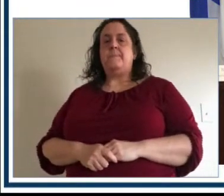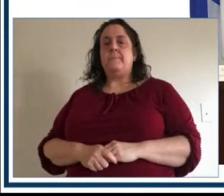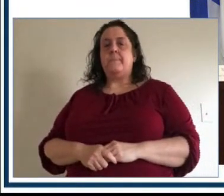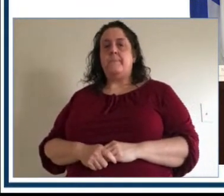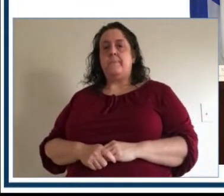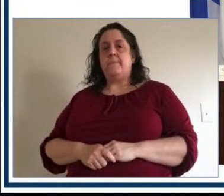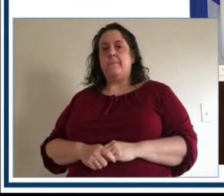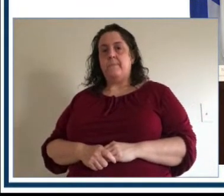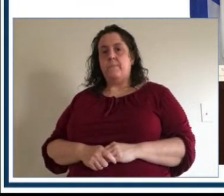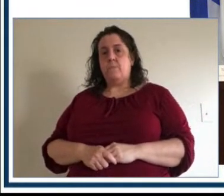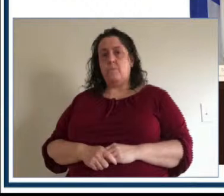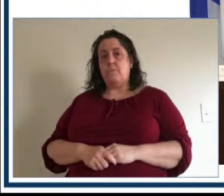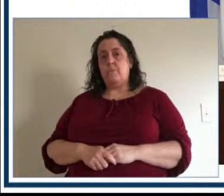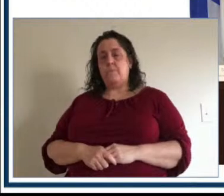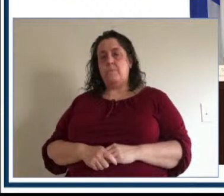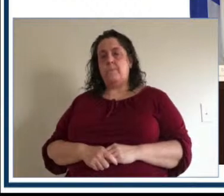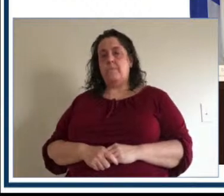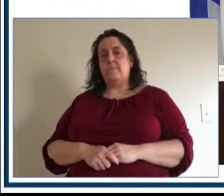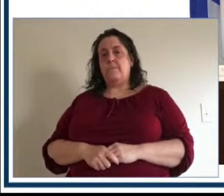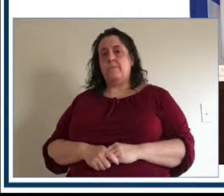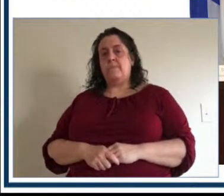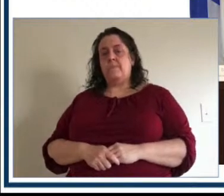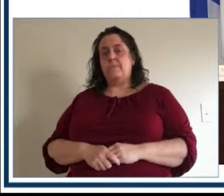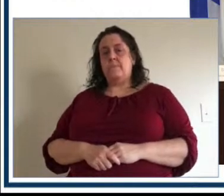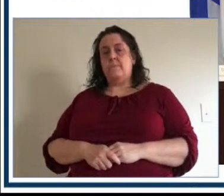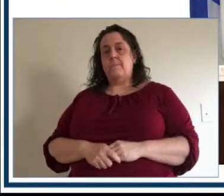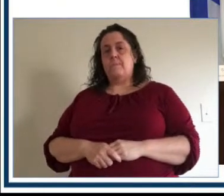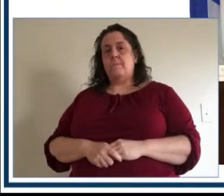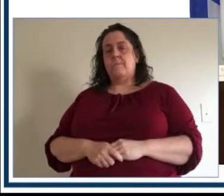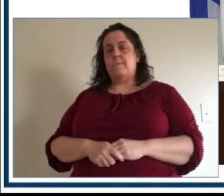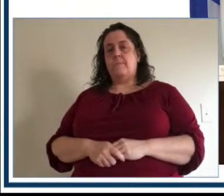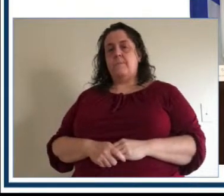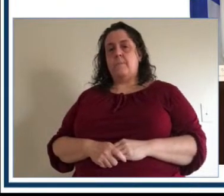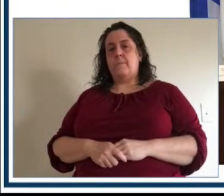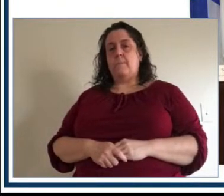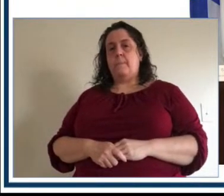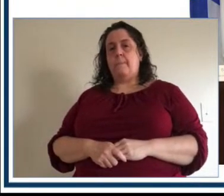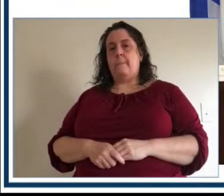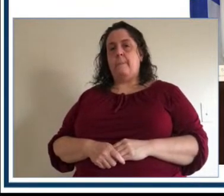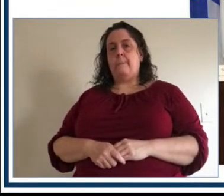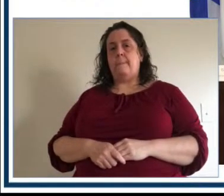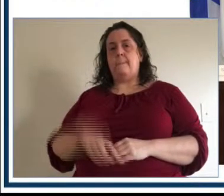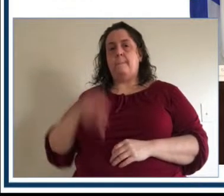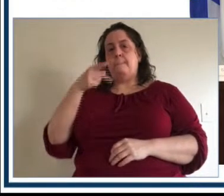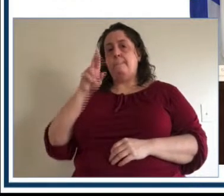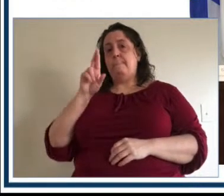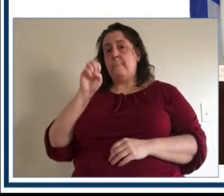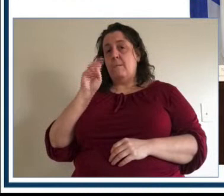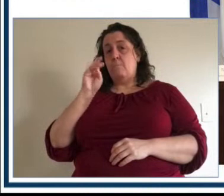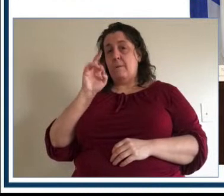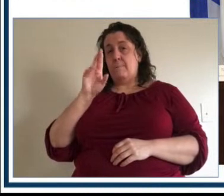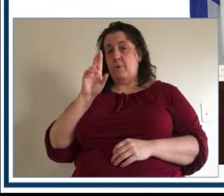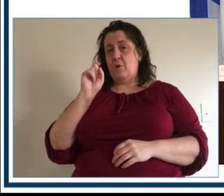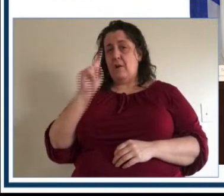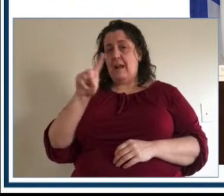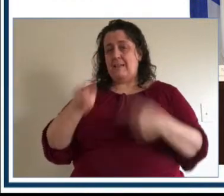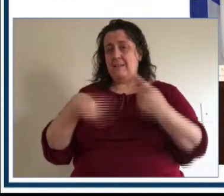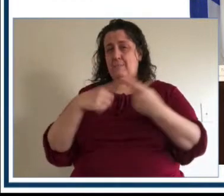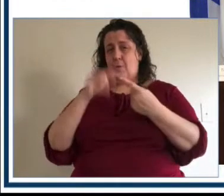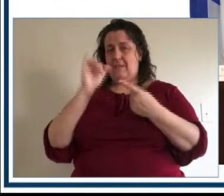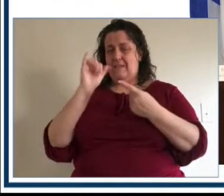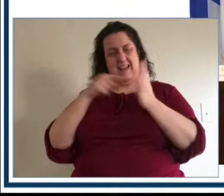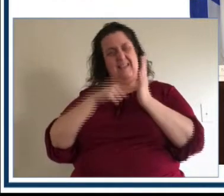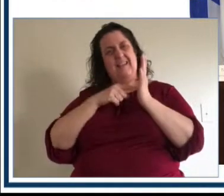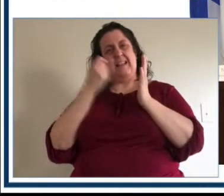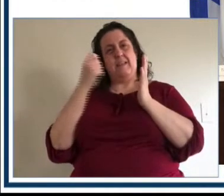think you mentioned, if I heard you correctly, a gray area in the order about who's responsible for breaking the masking rules, individuals